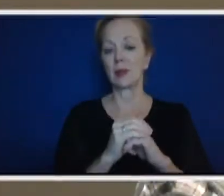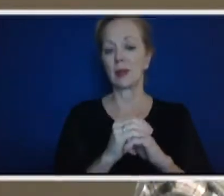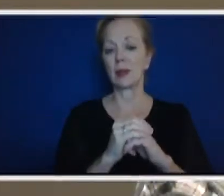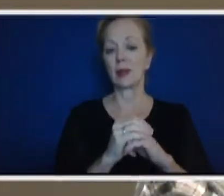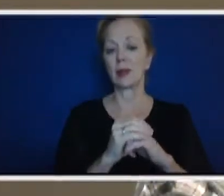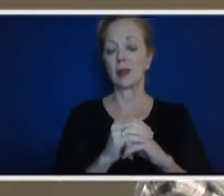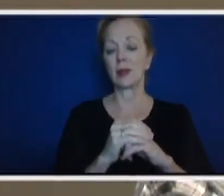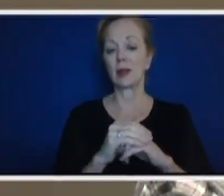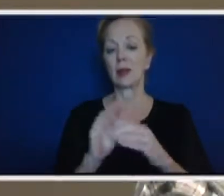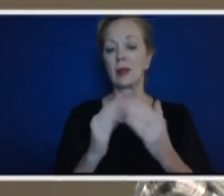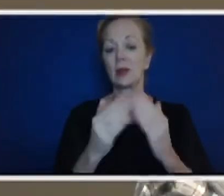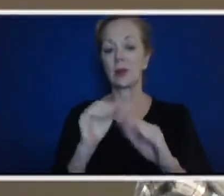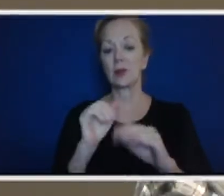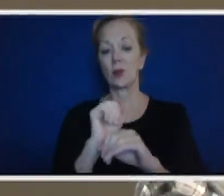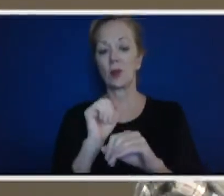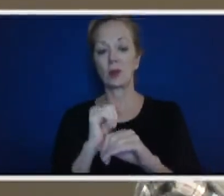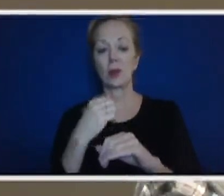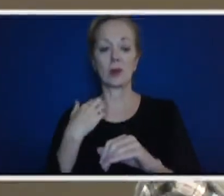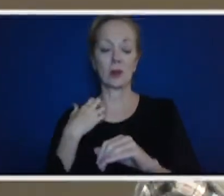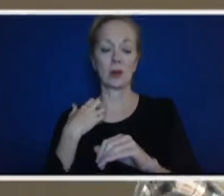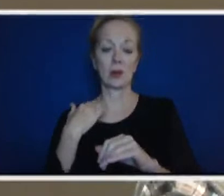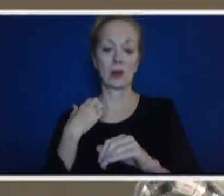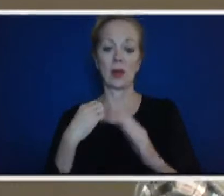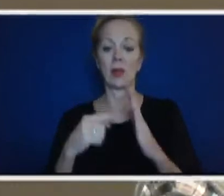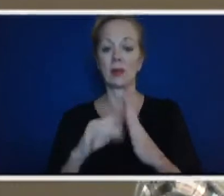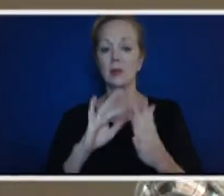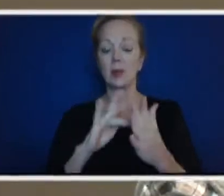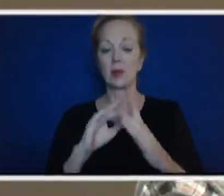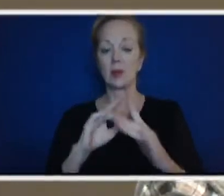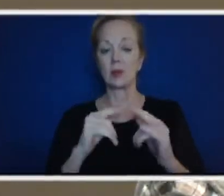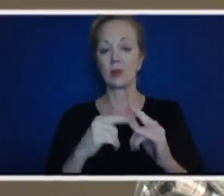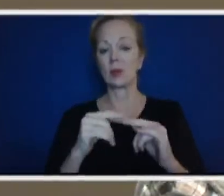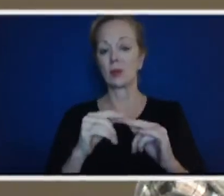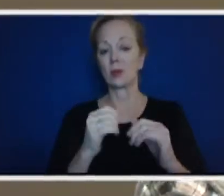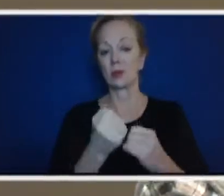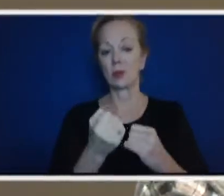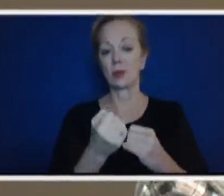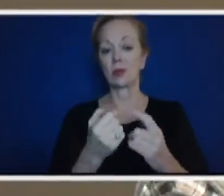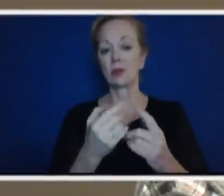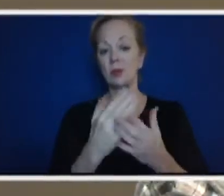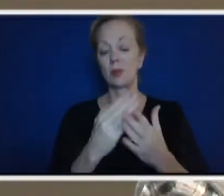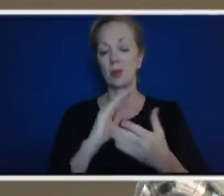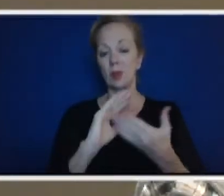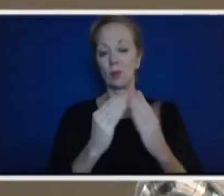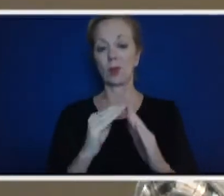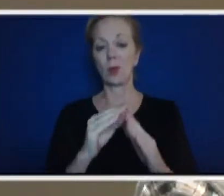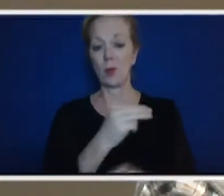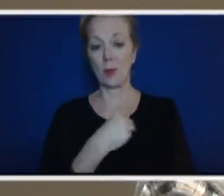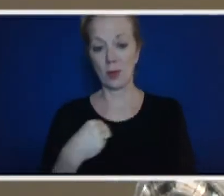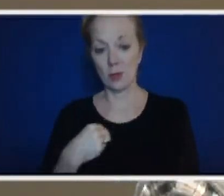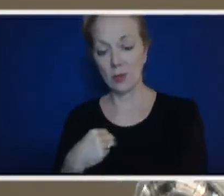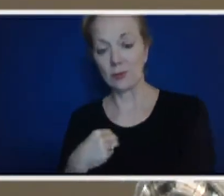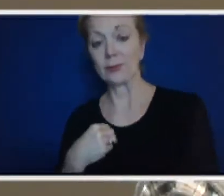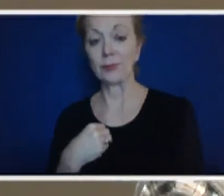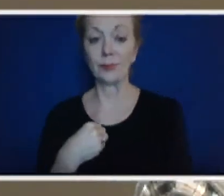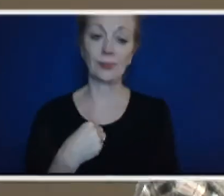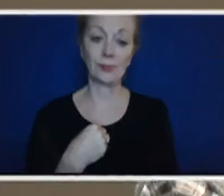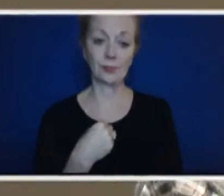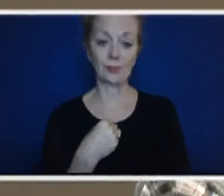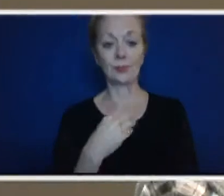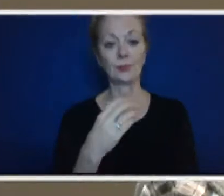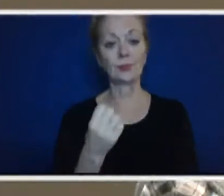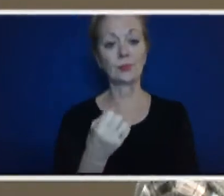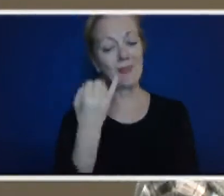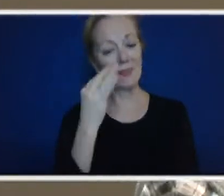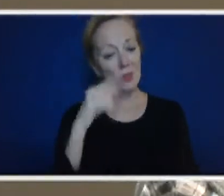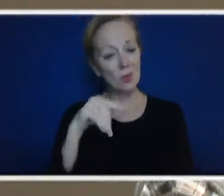community had worked on to come to this middle ground to garner the support from some community members. Okay. So if you